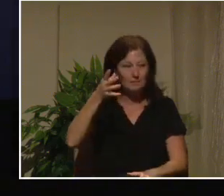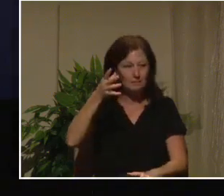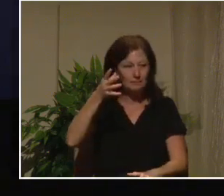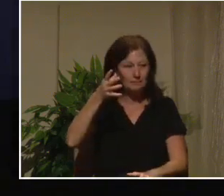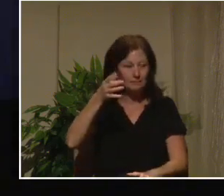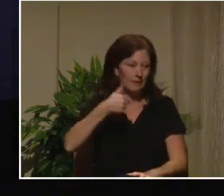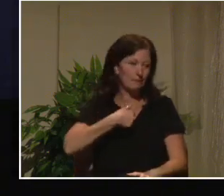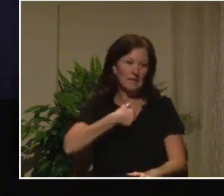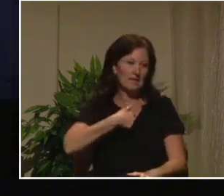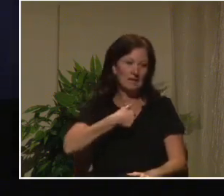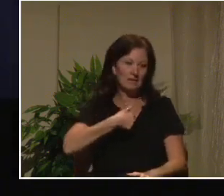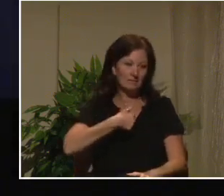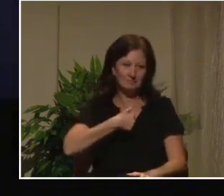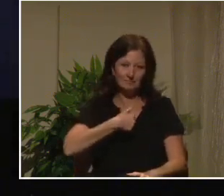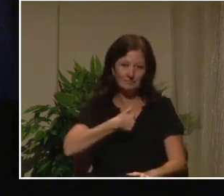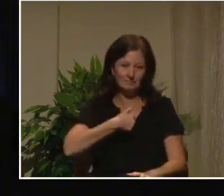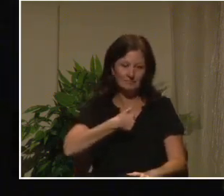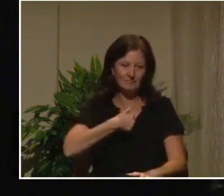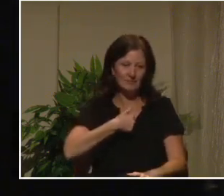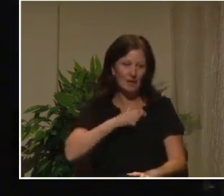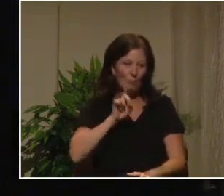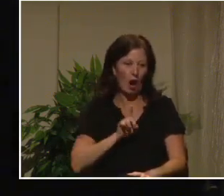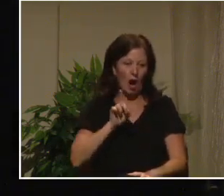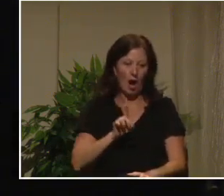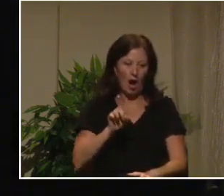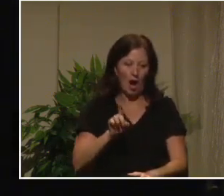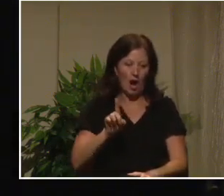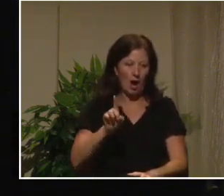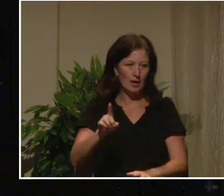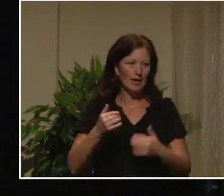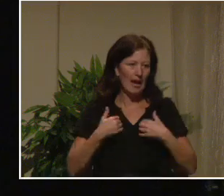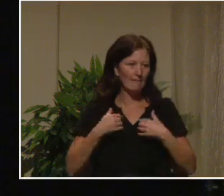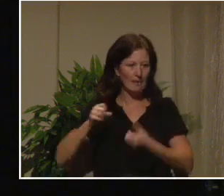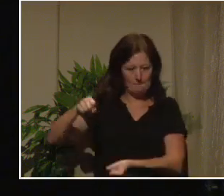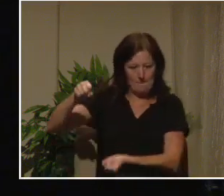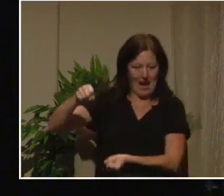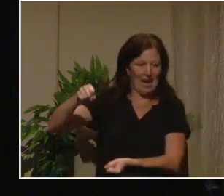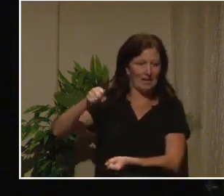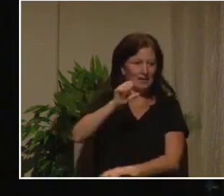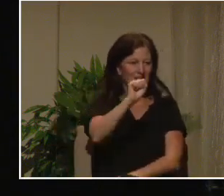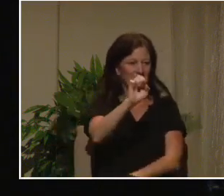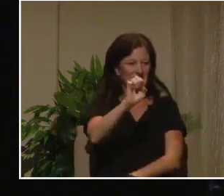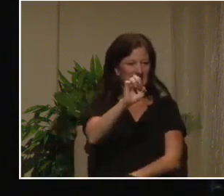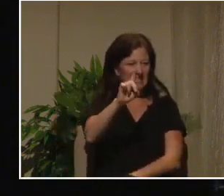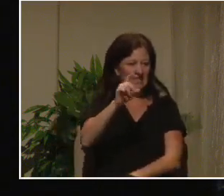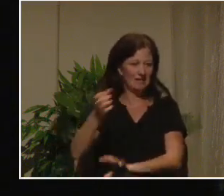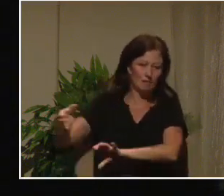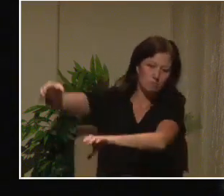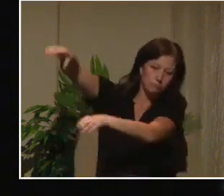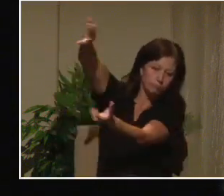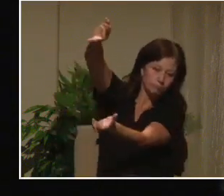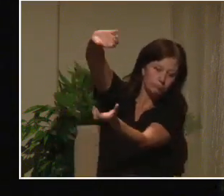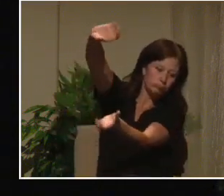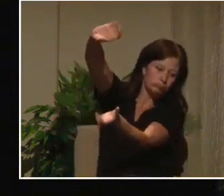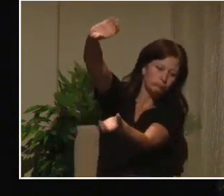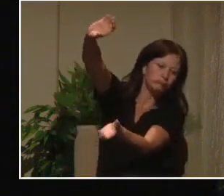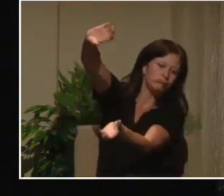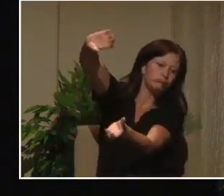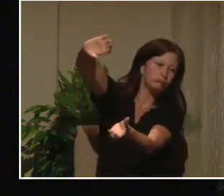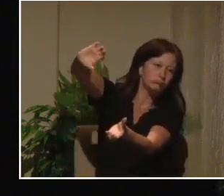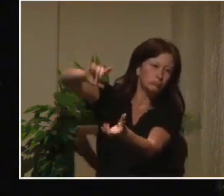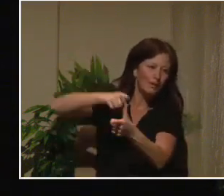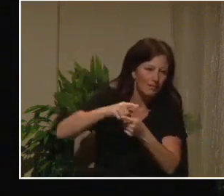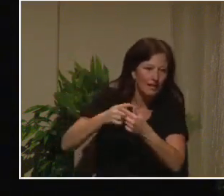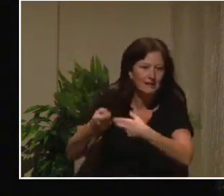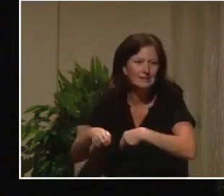their beneficence, I pour out all of this seed, and then Janet and I sit on our deck, no birds.